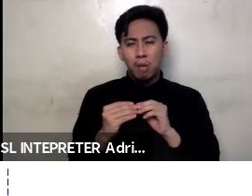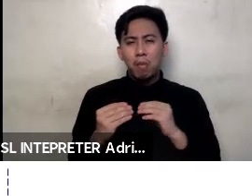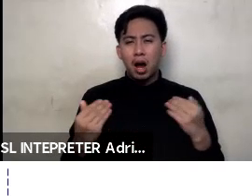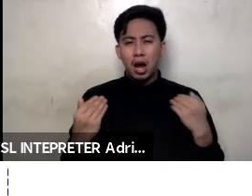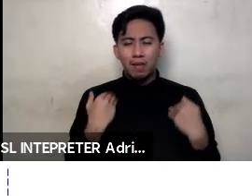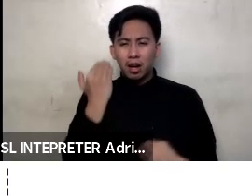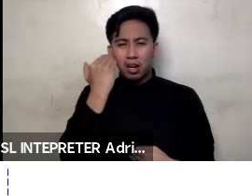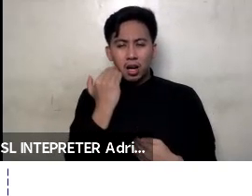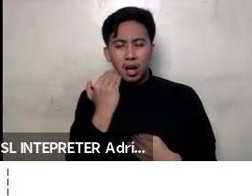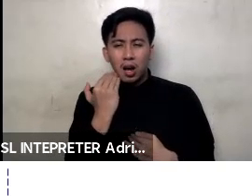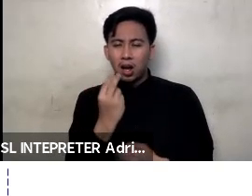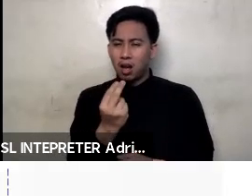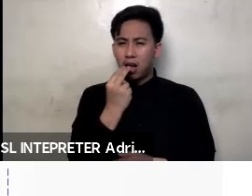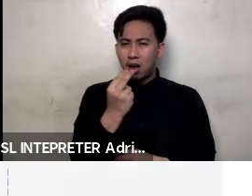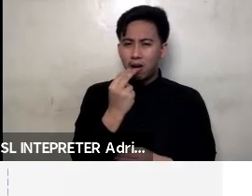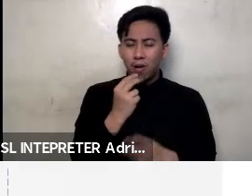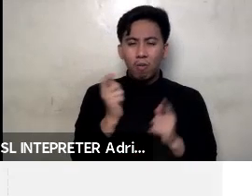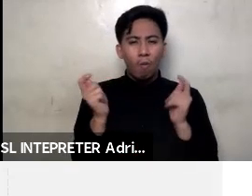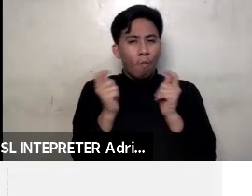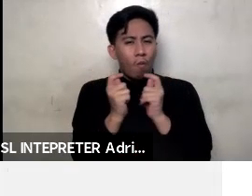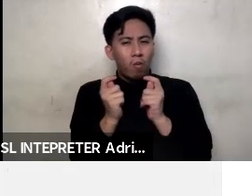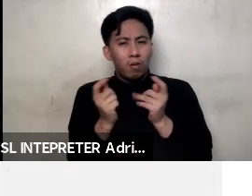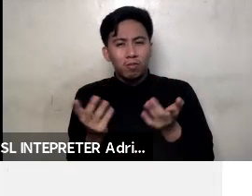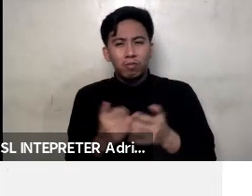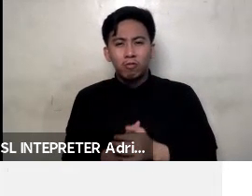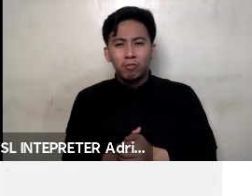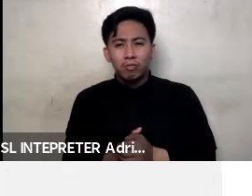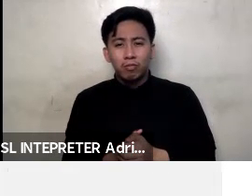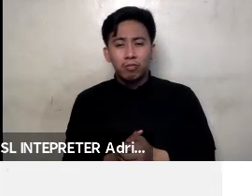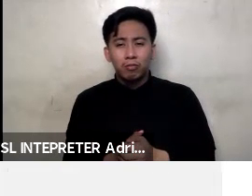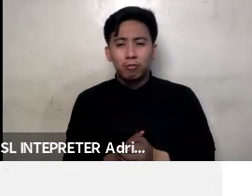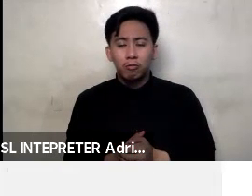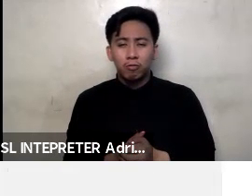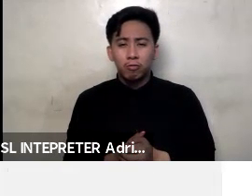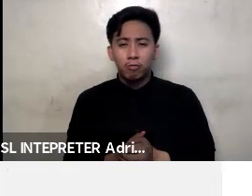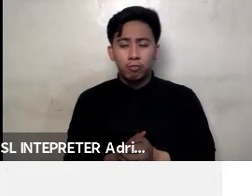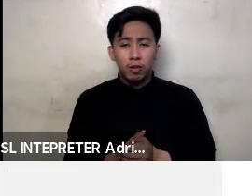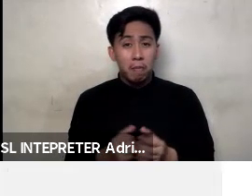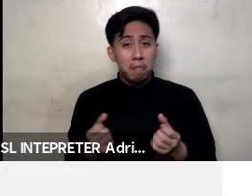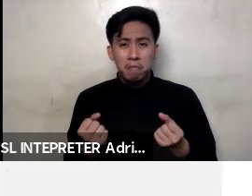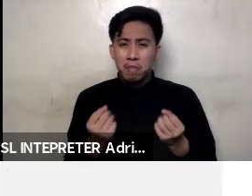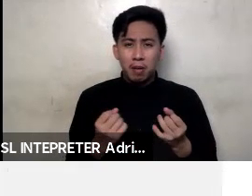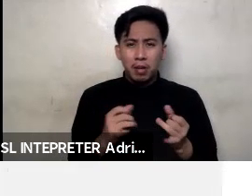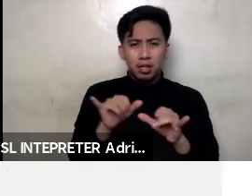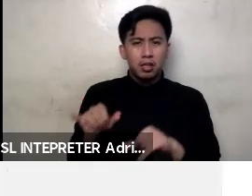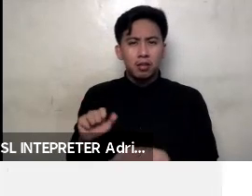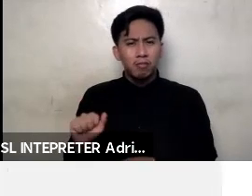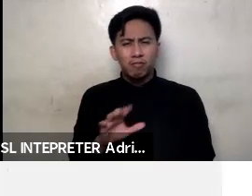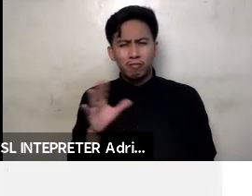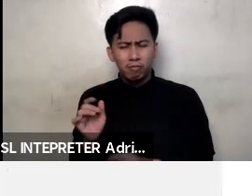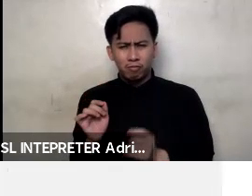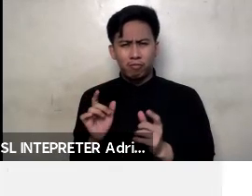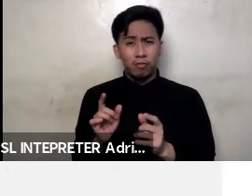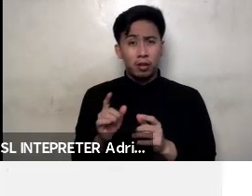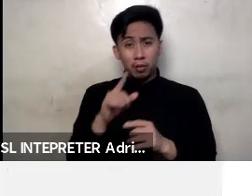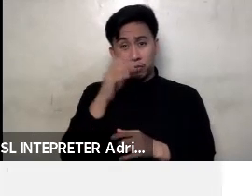more people undernourished. All right. So where are they? Most of them are in Asia. It's very surprising because it used to be African